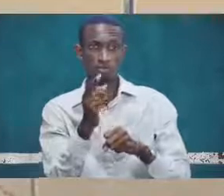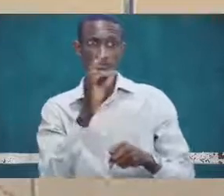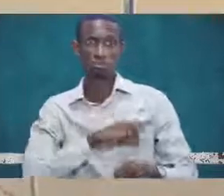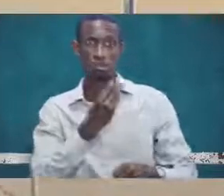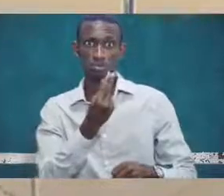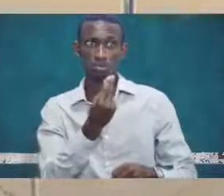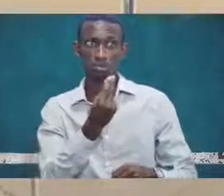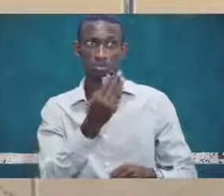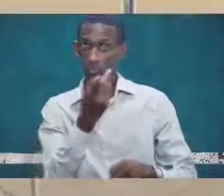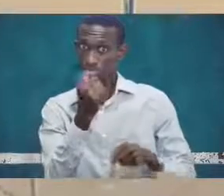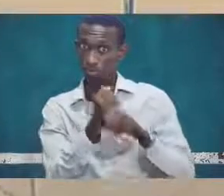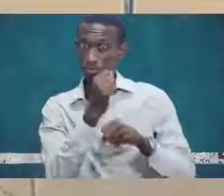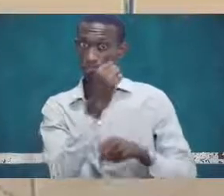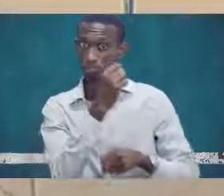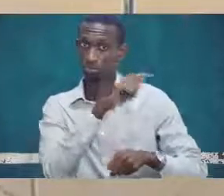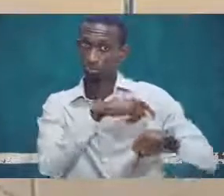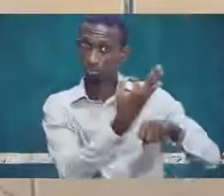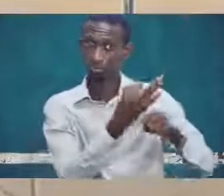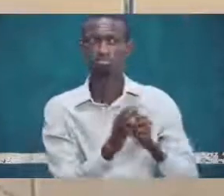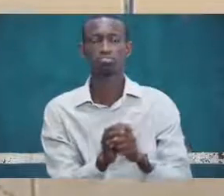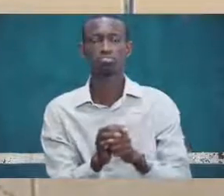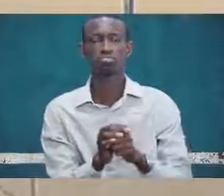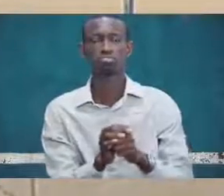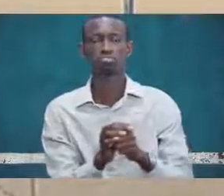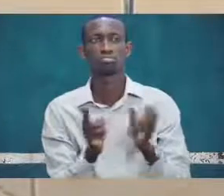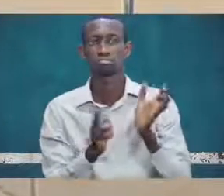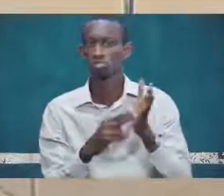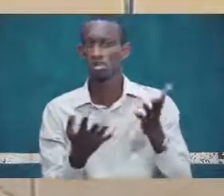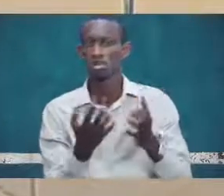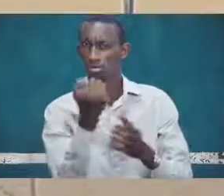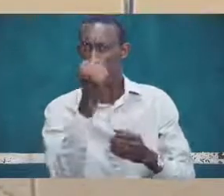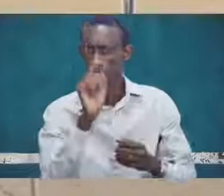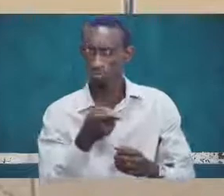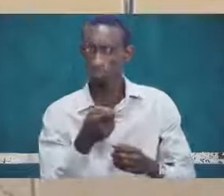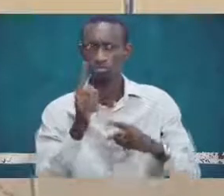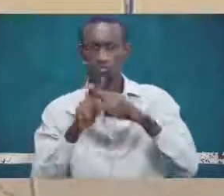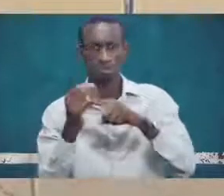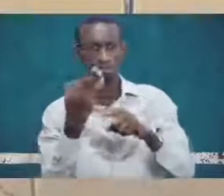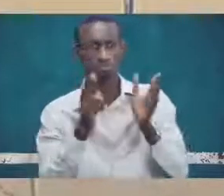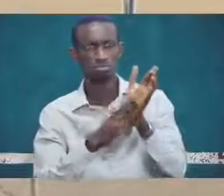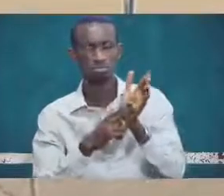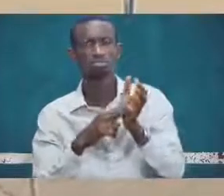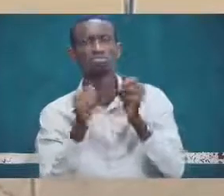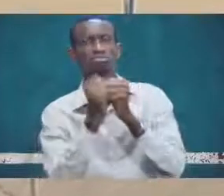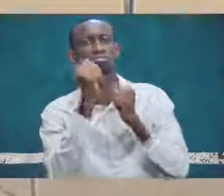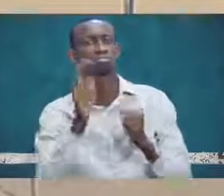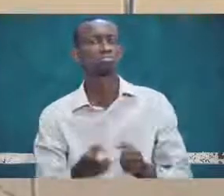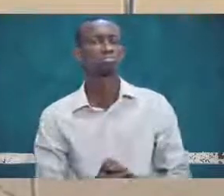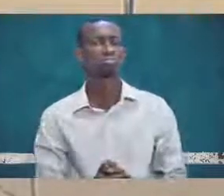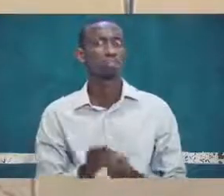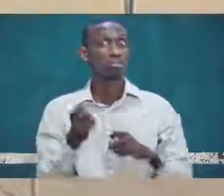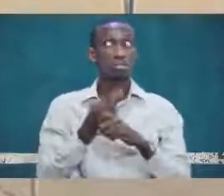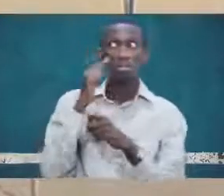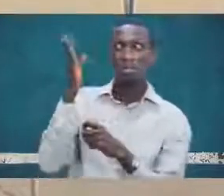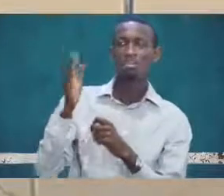15,100 francs. There is one thing that I want you to tell me. From this, who can tell me